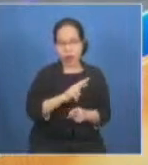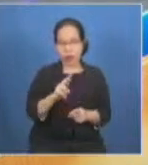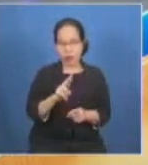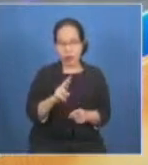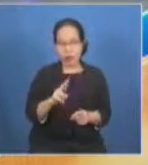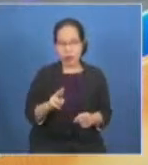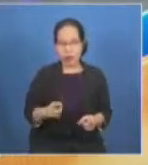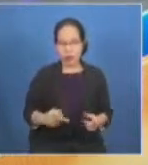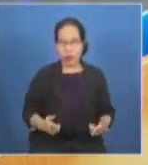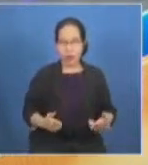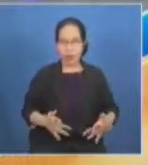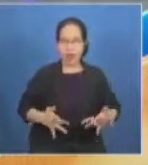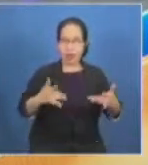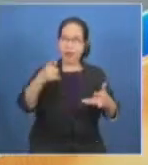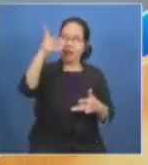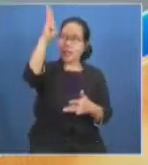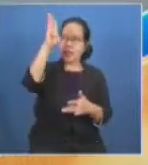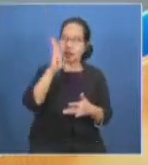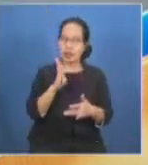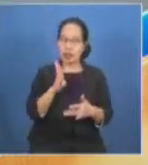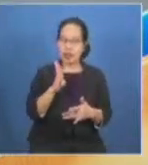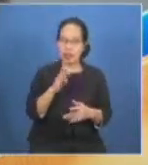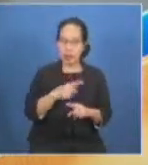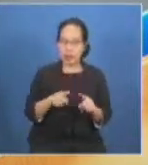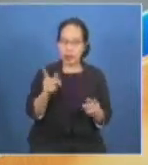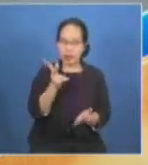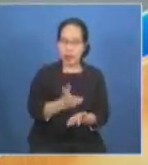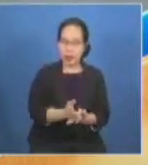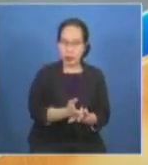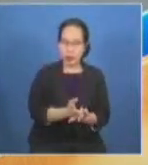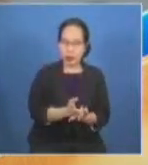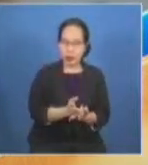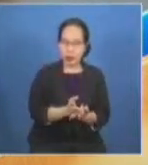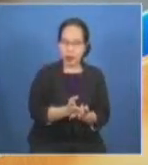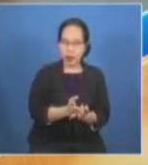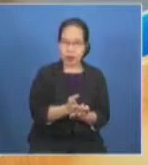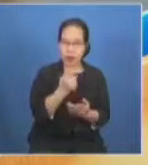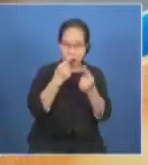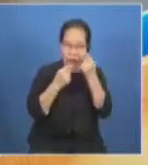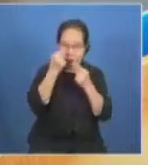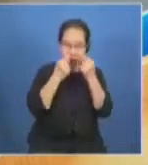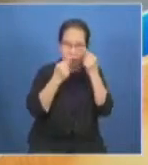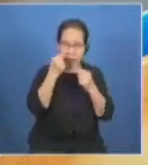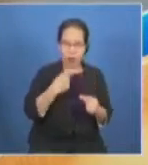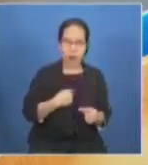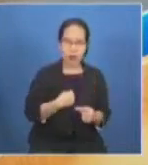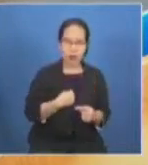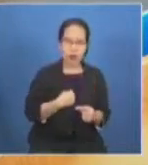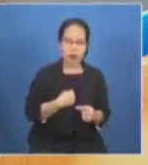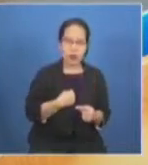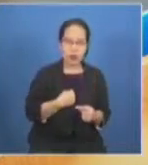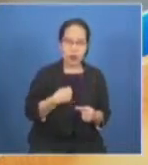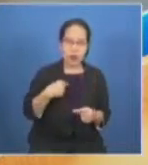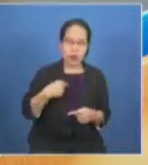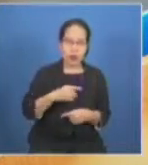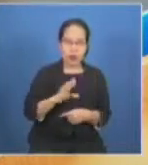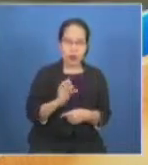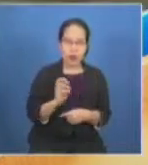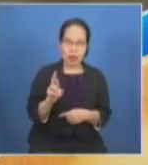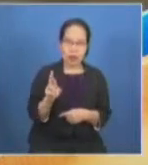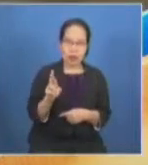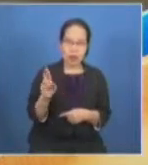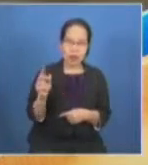where there is a living God. So when I arrived at the airport, I burst into tears. When I entered the